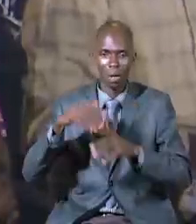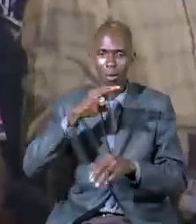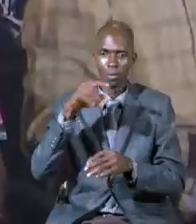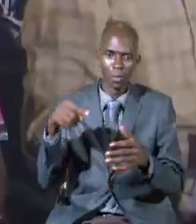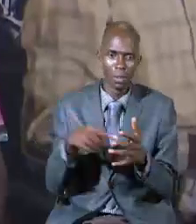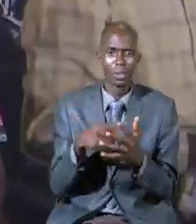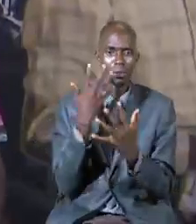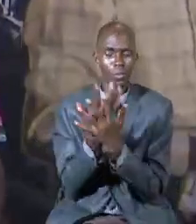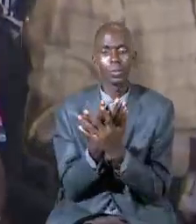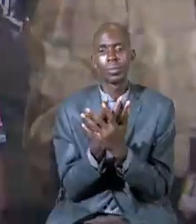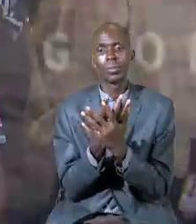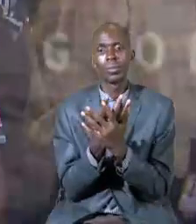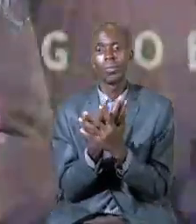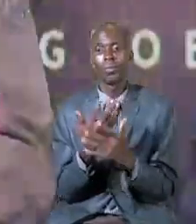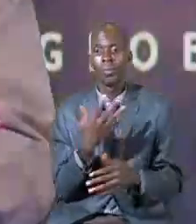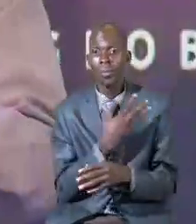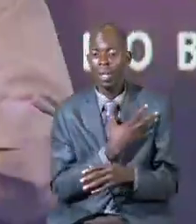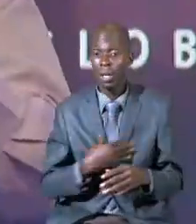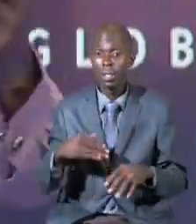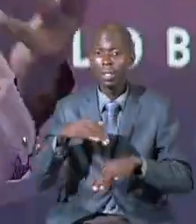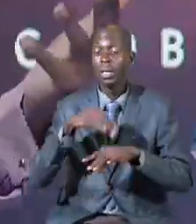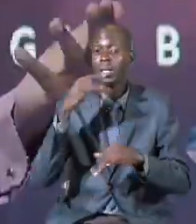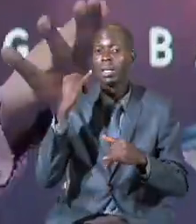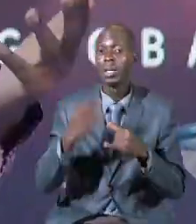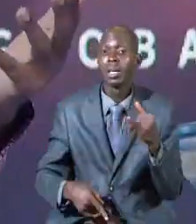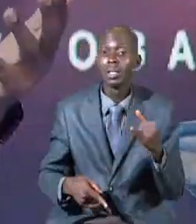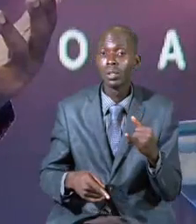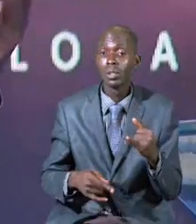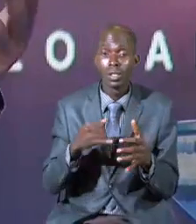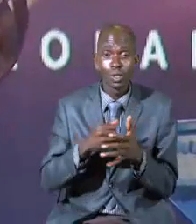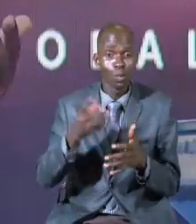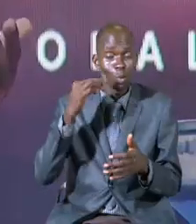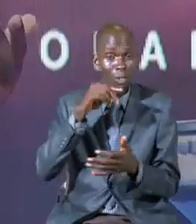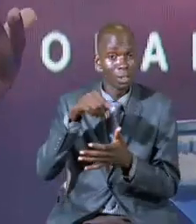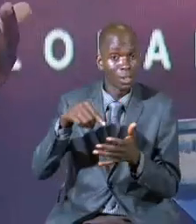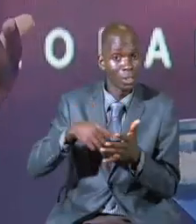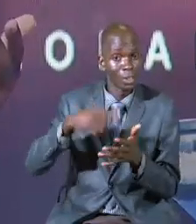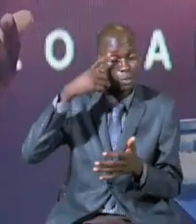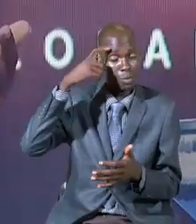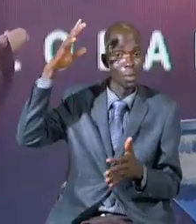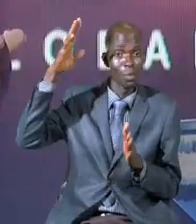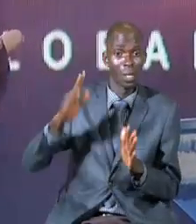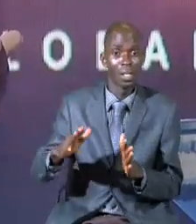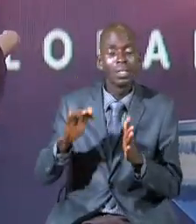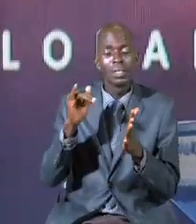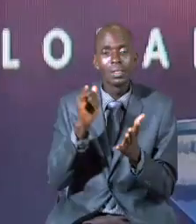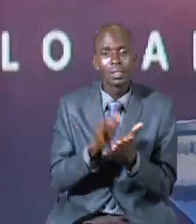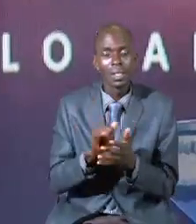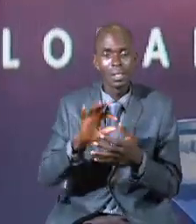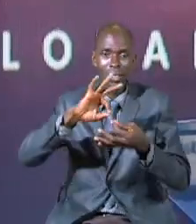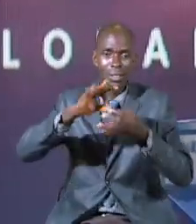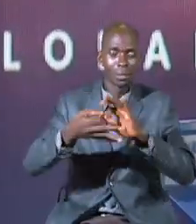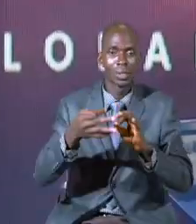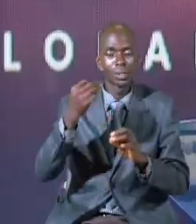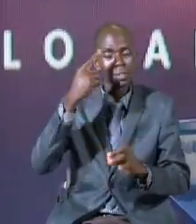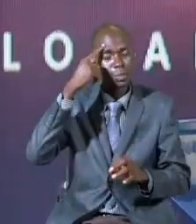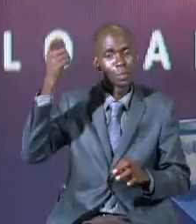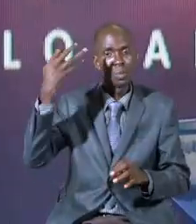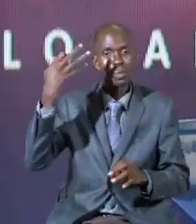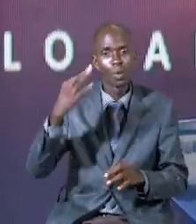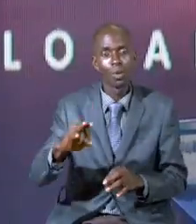then eventually it was this dreamer that interpreted the dream of Pharaoh. And then